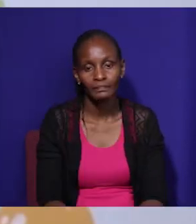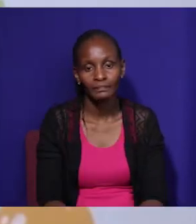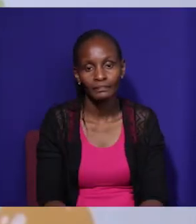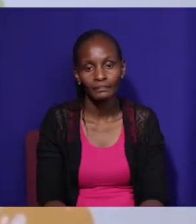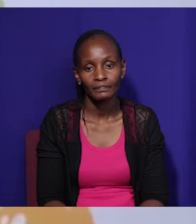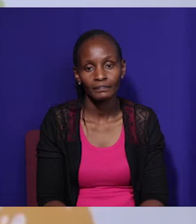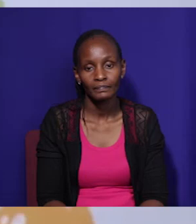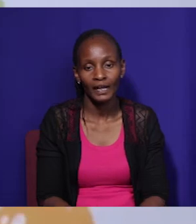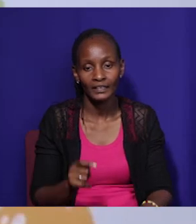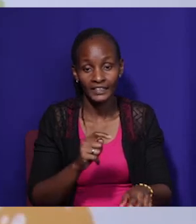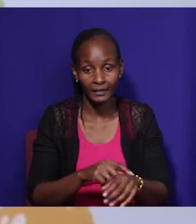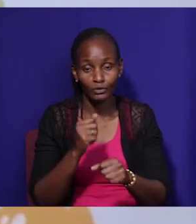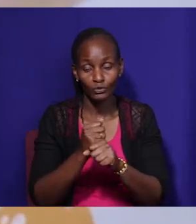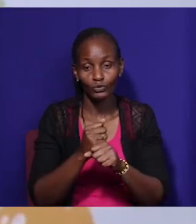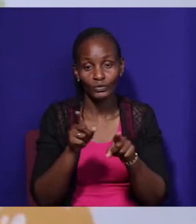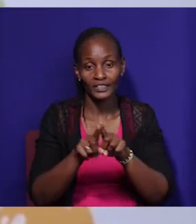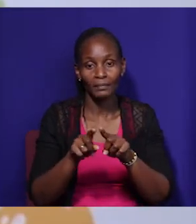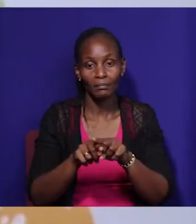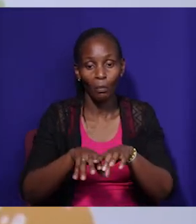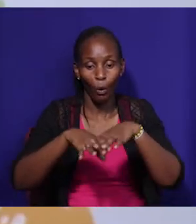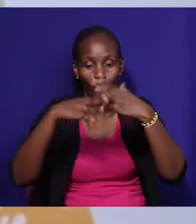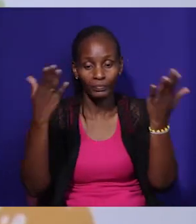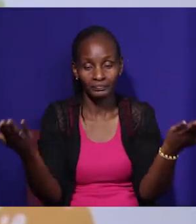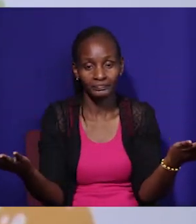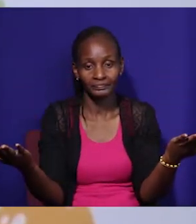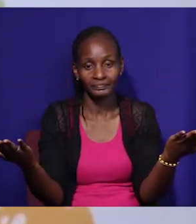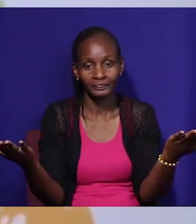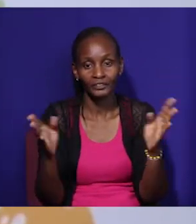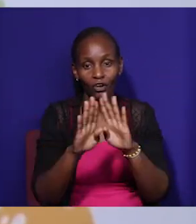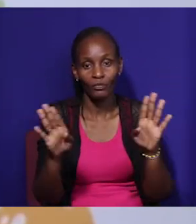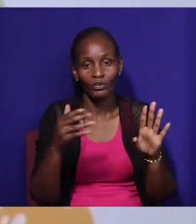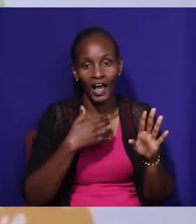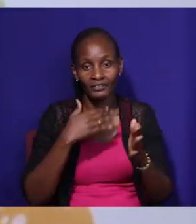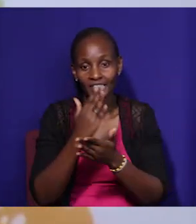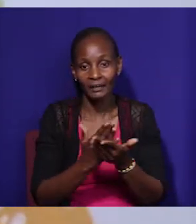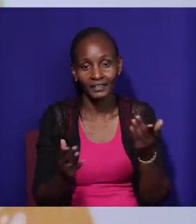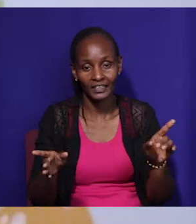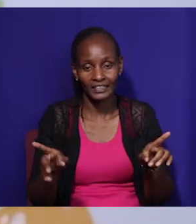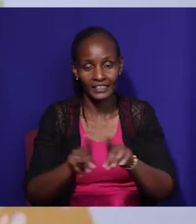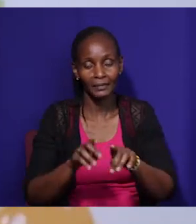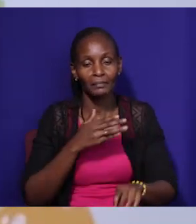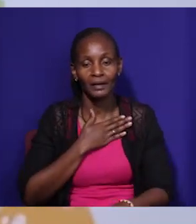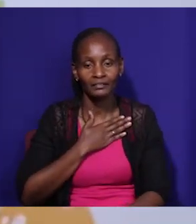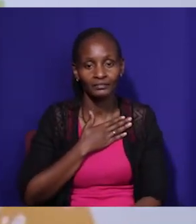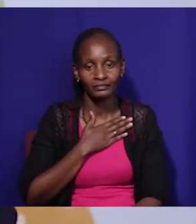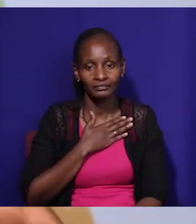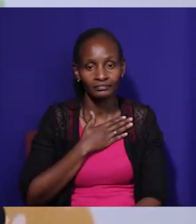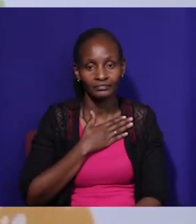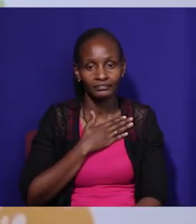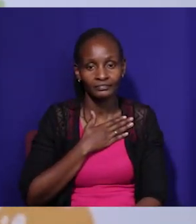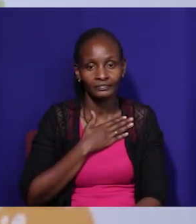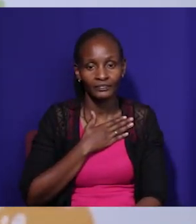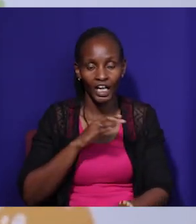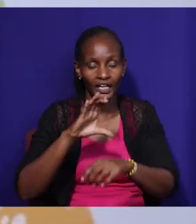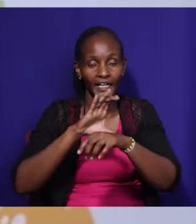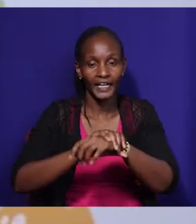So once you've done that, open up your piece of paper. You will have something that looks like this. Get some